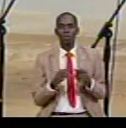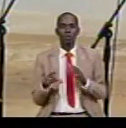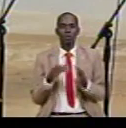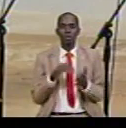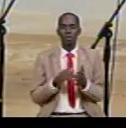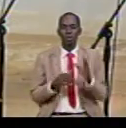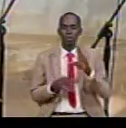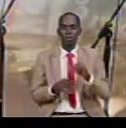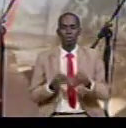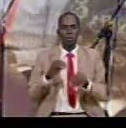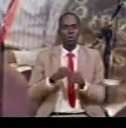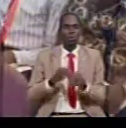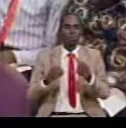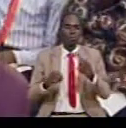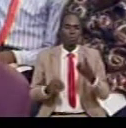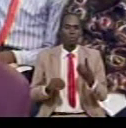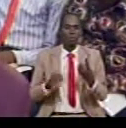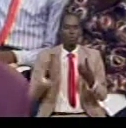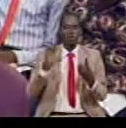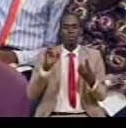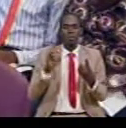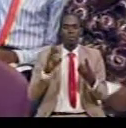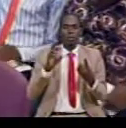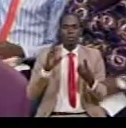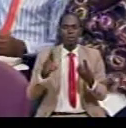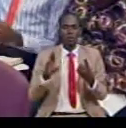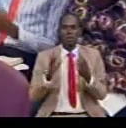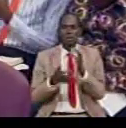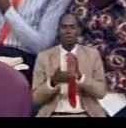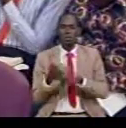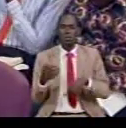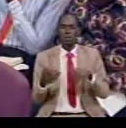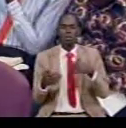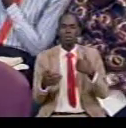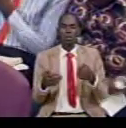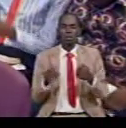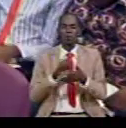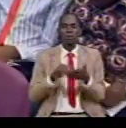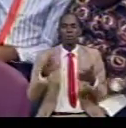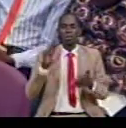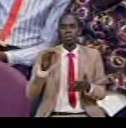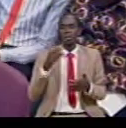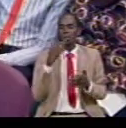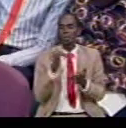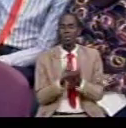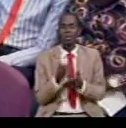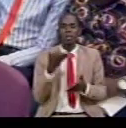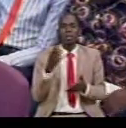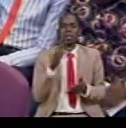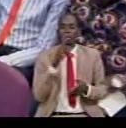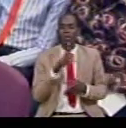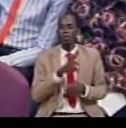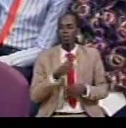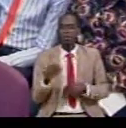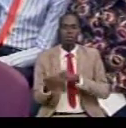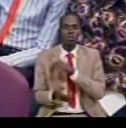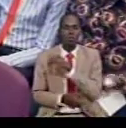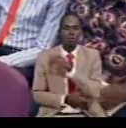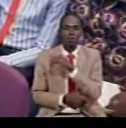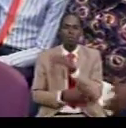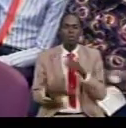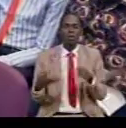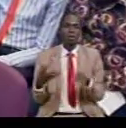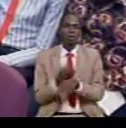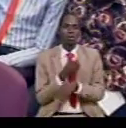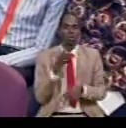10, verse 13, the Bible said there had no temptation. There had no temptation taking you,